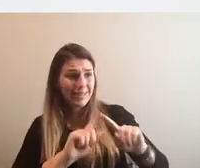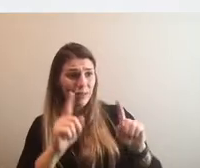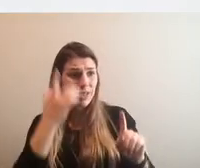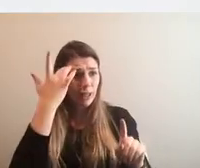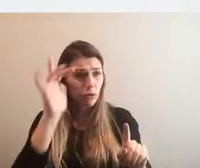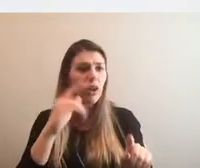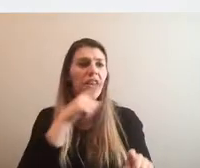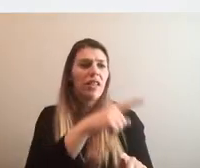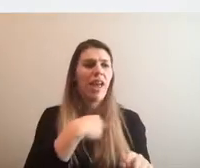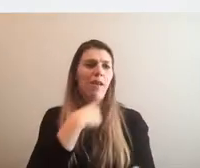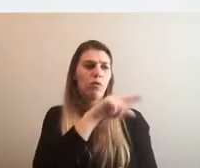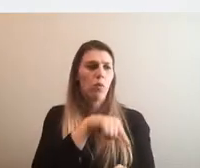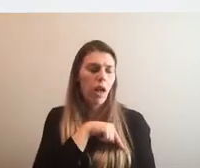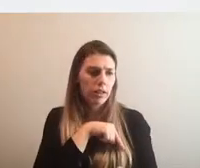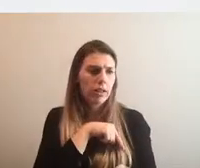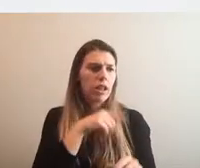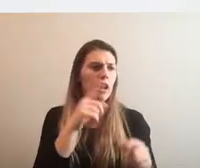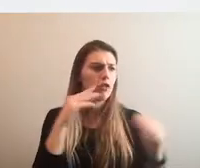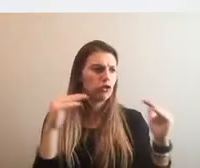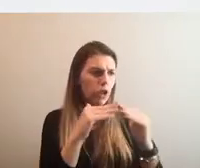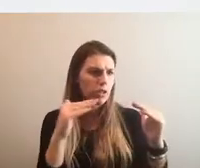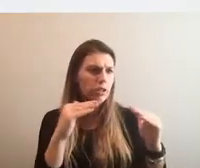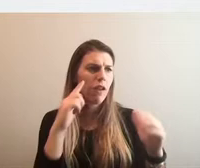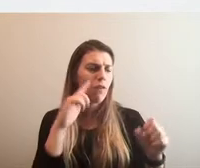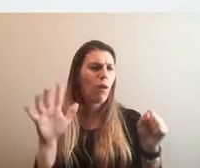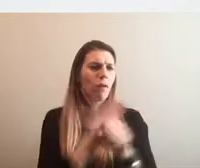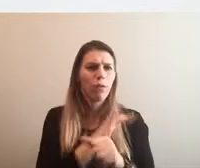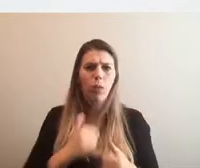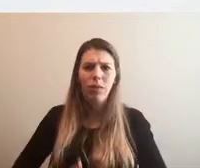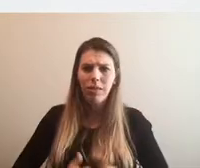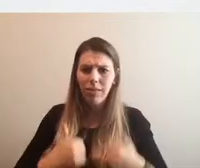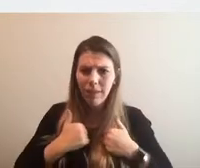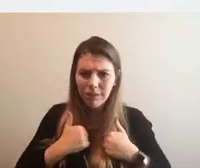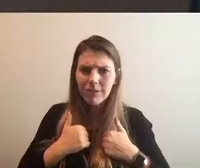equality, for dignity, for justice, and for a full life.